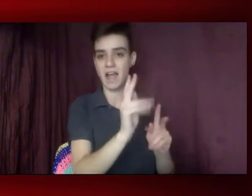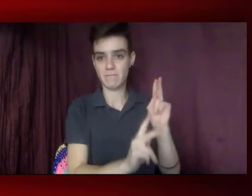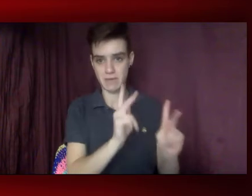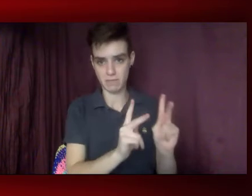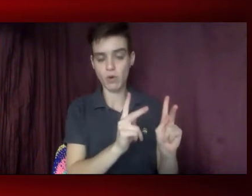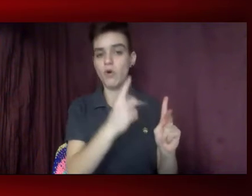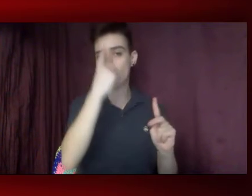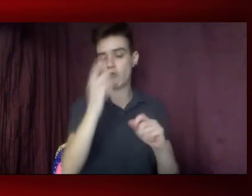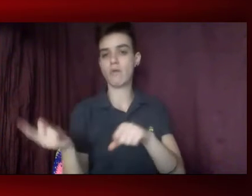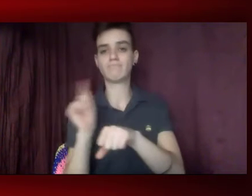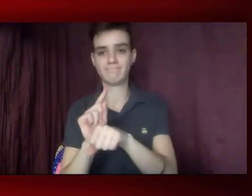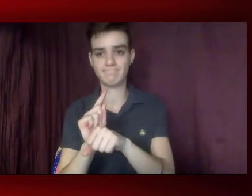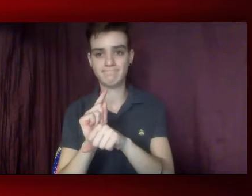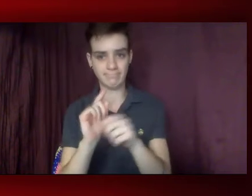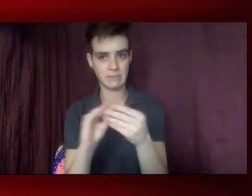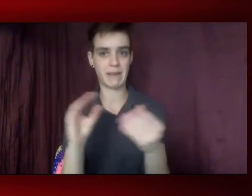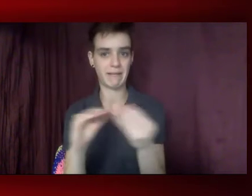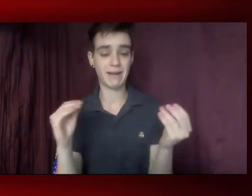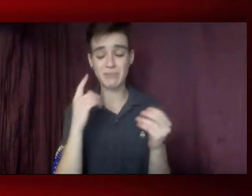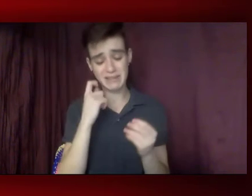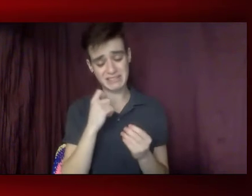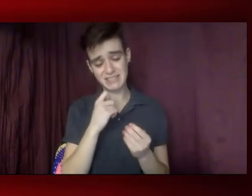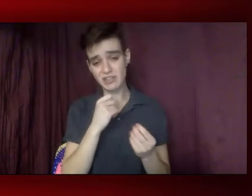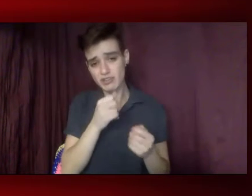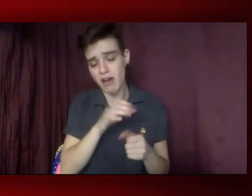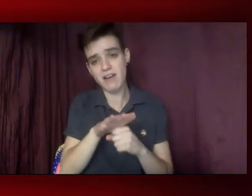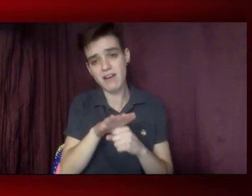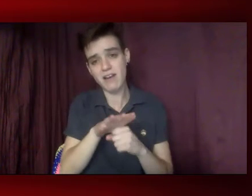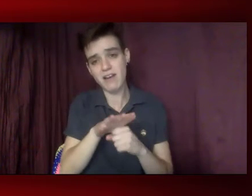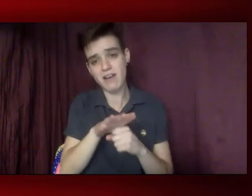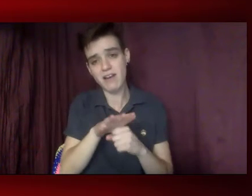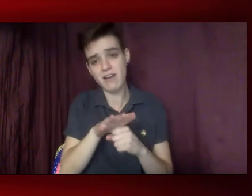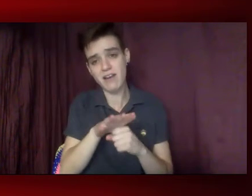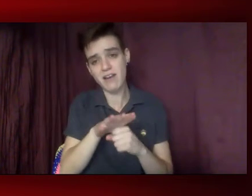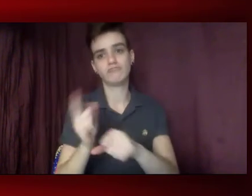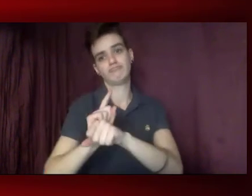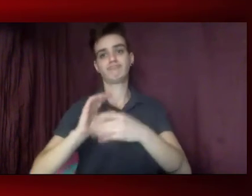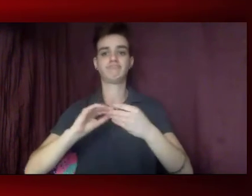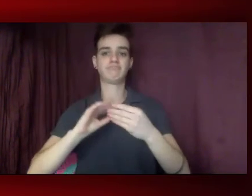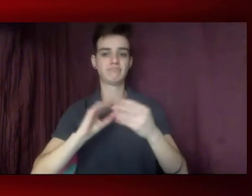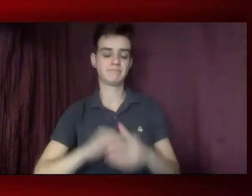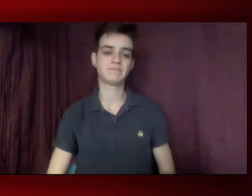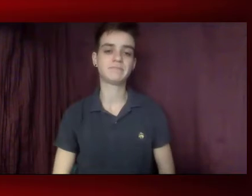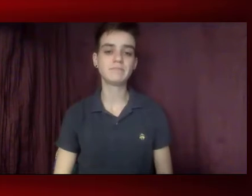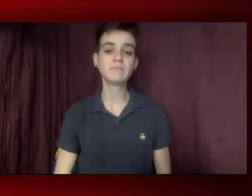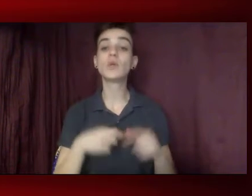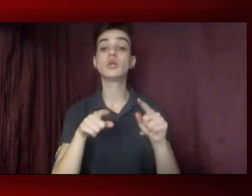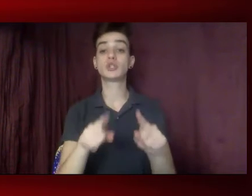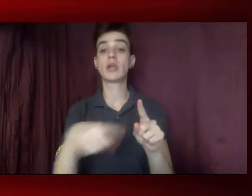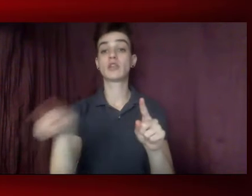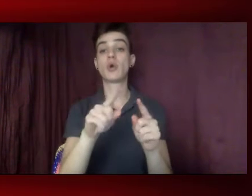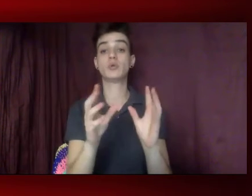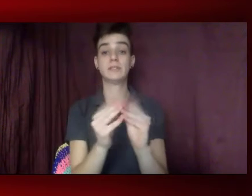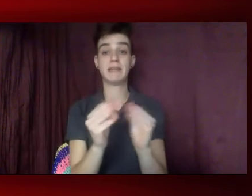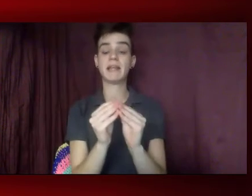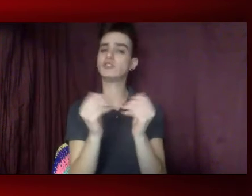Senate meetings because there are going to be so many people participating. So in those Senate meetings, everybody can observe, but